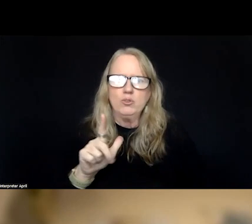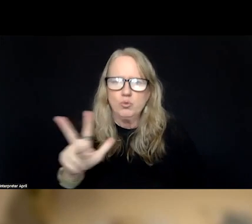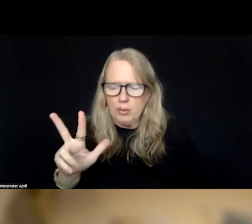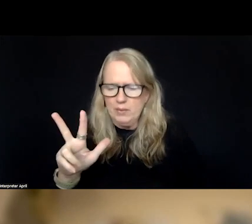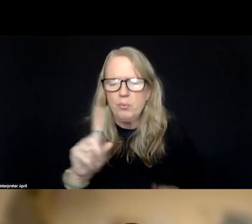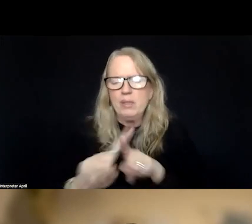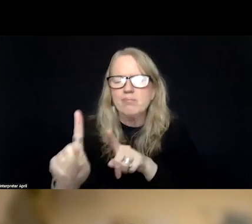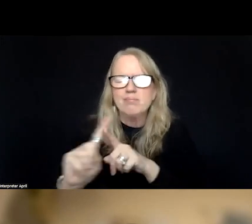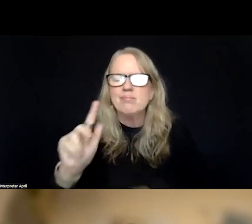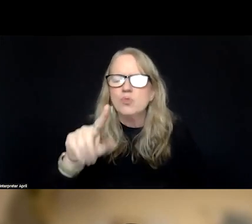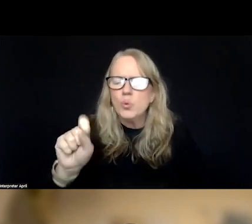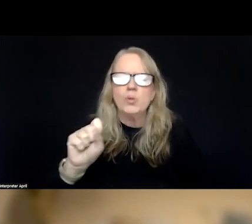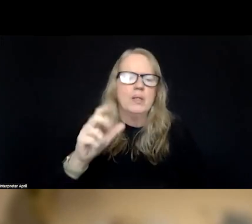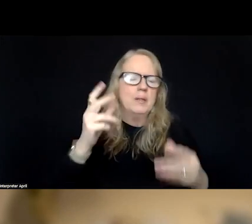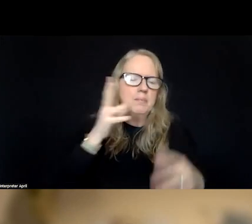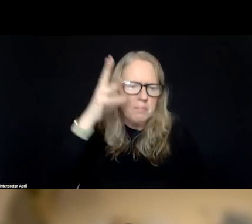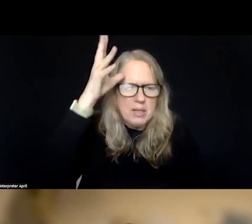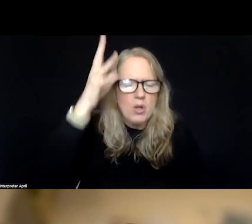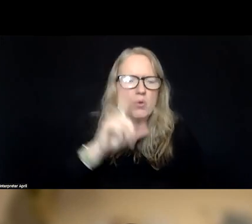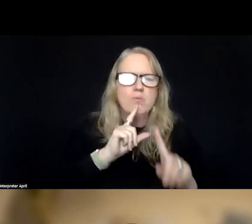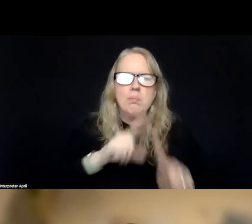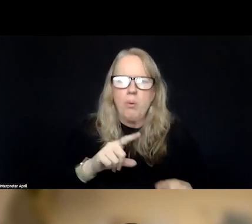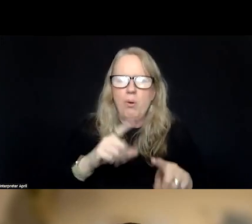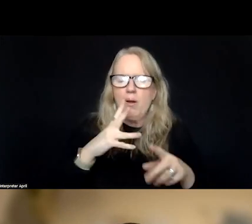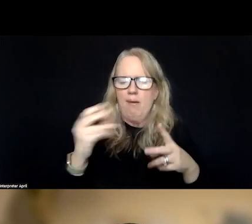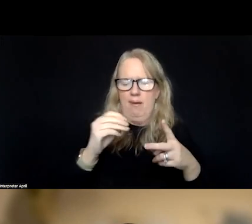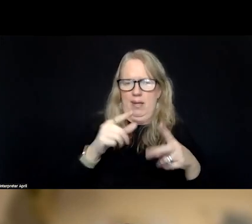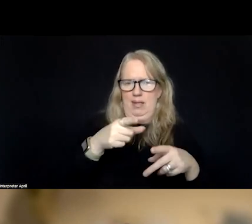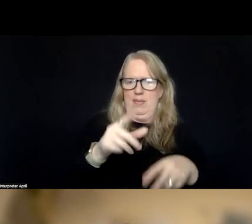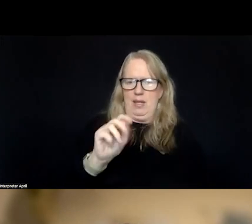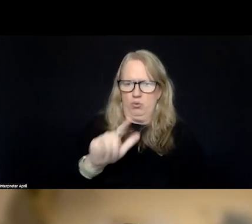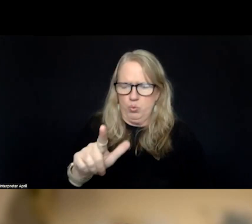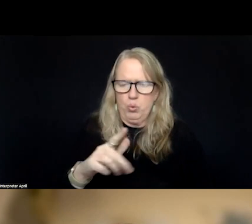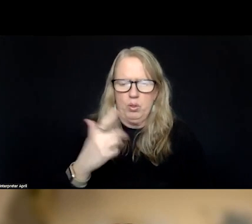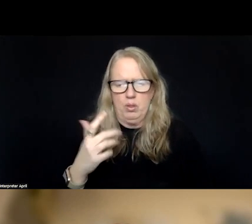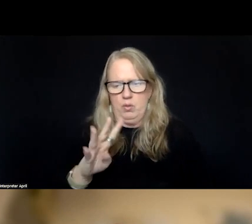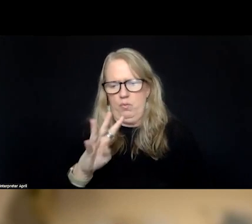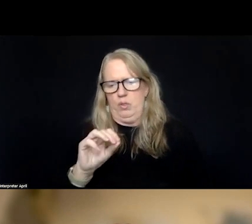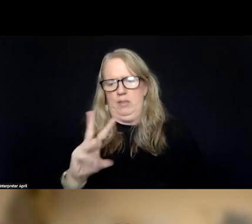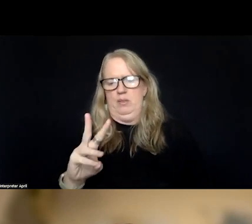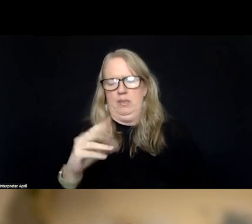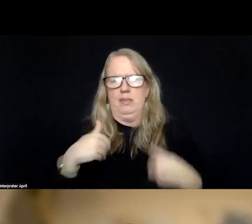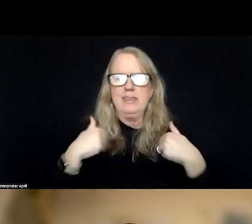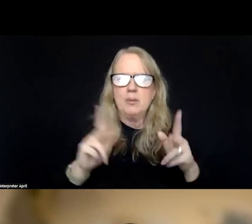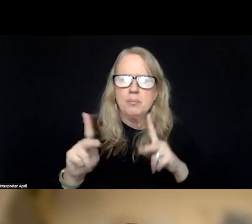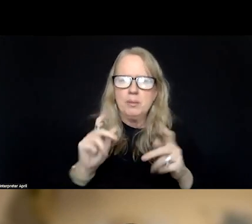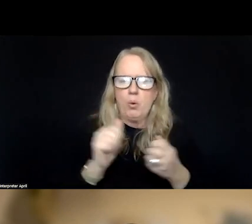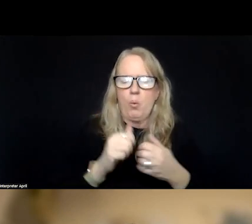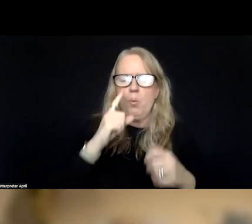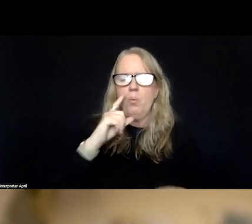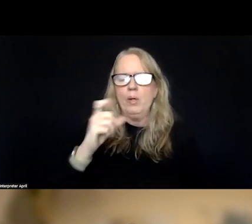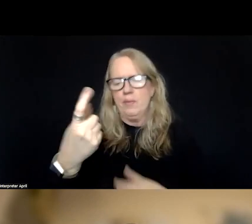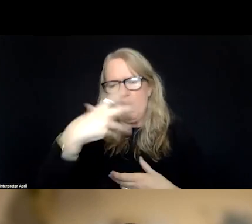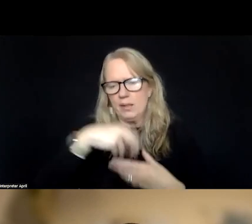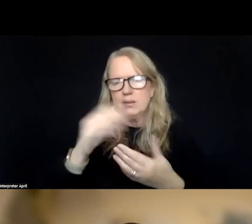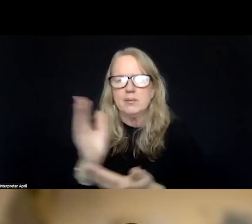tool that parents report, and they use this tool in 406 young people with autism spectrum disorder.